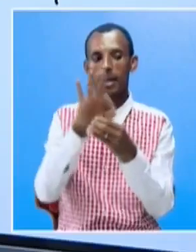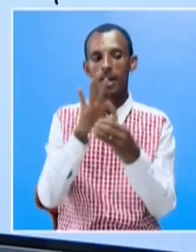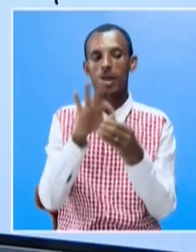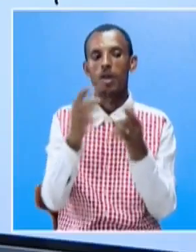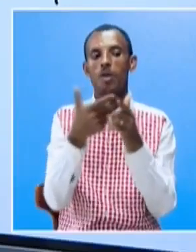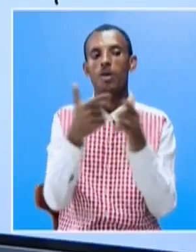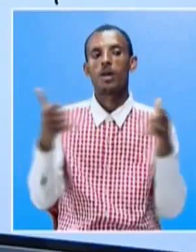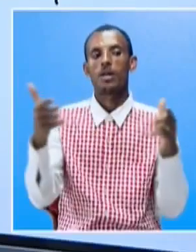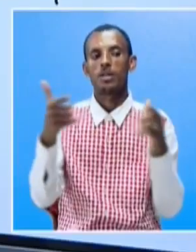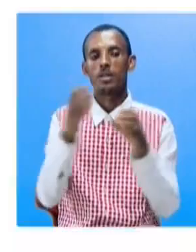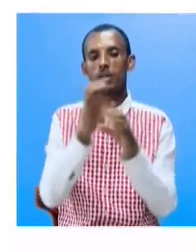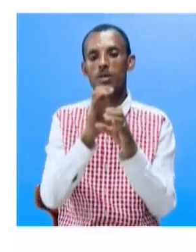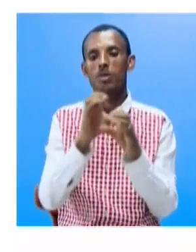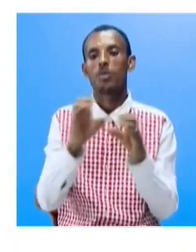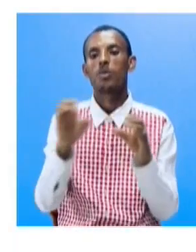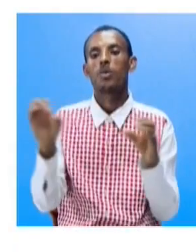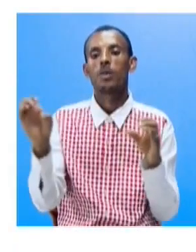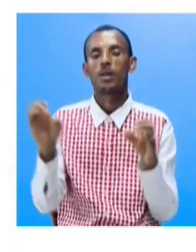So diameter